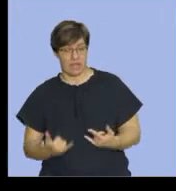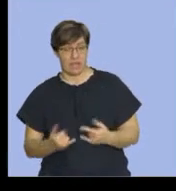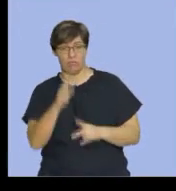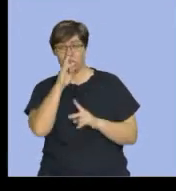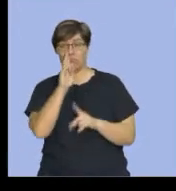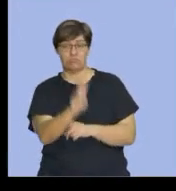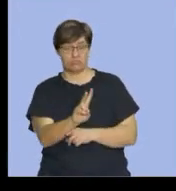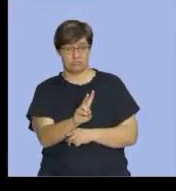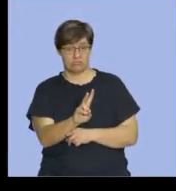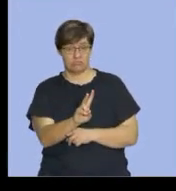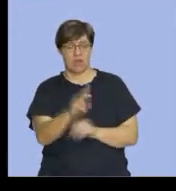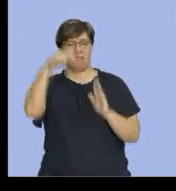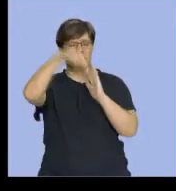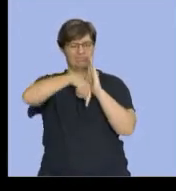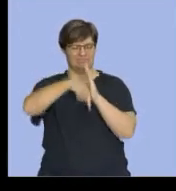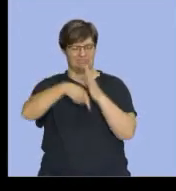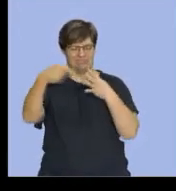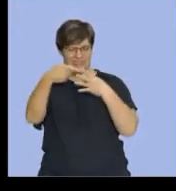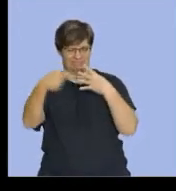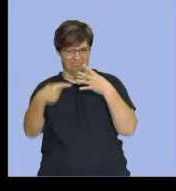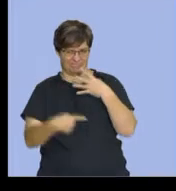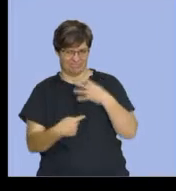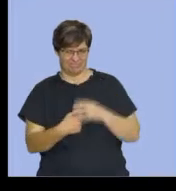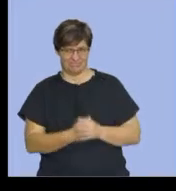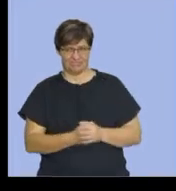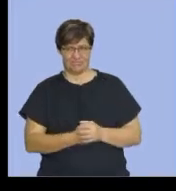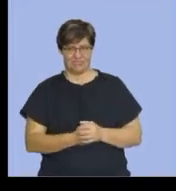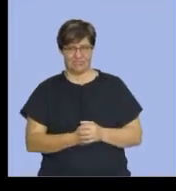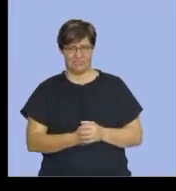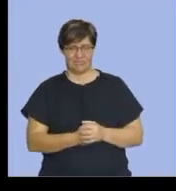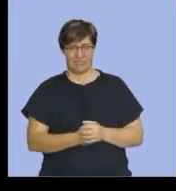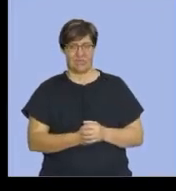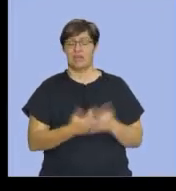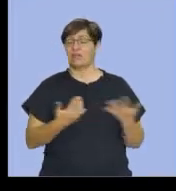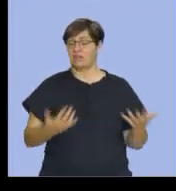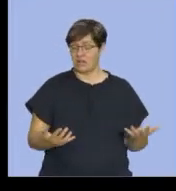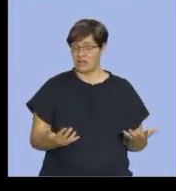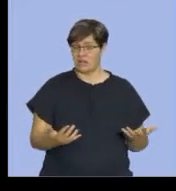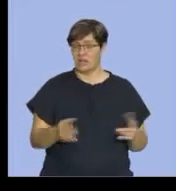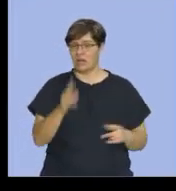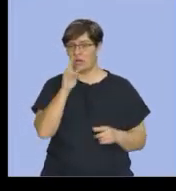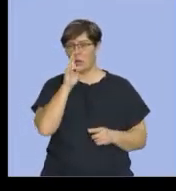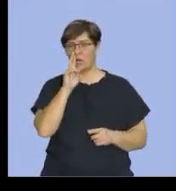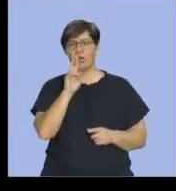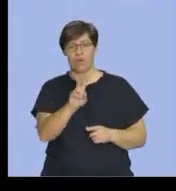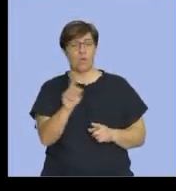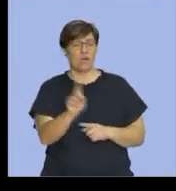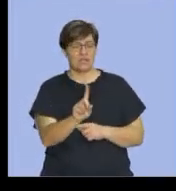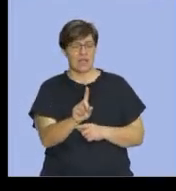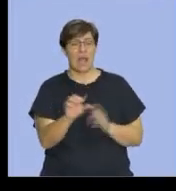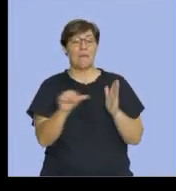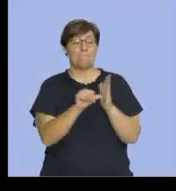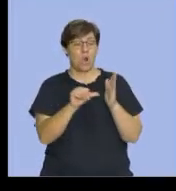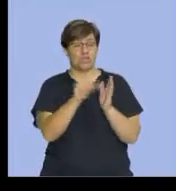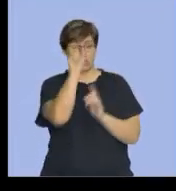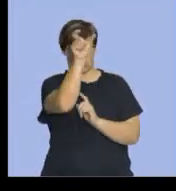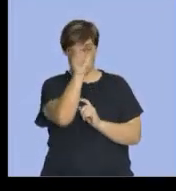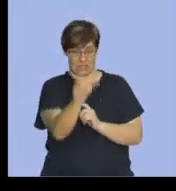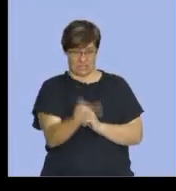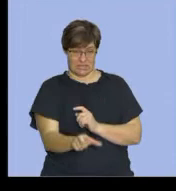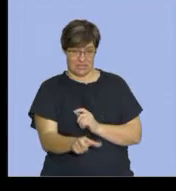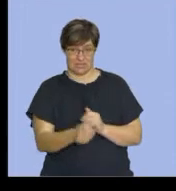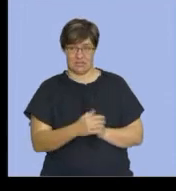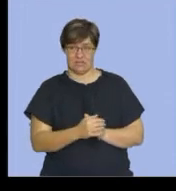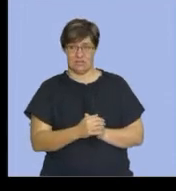to look at components, and it went on before I wanted to, but that's okay. We're going to look at the important terms we're going to look at